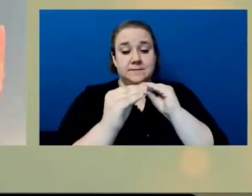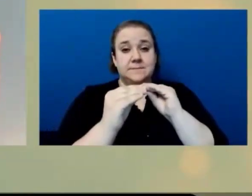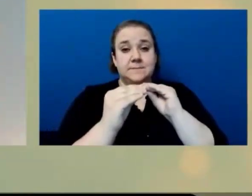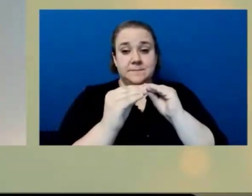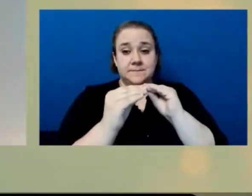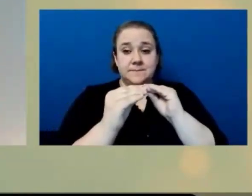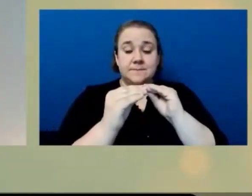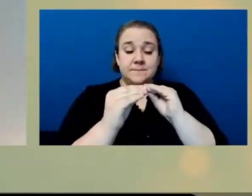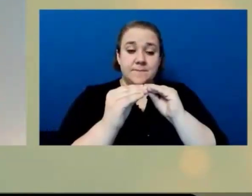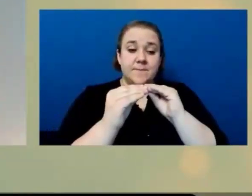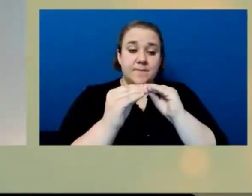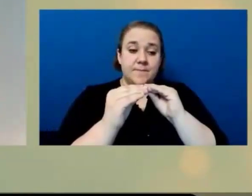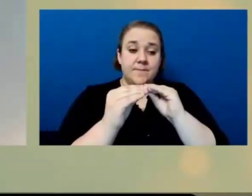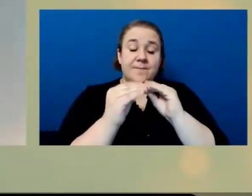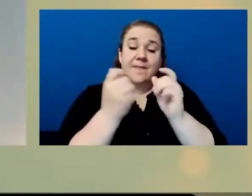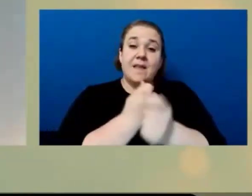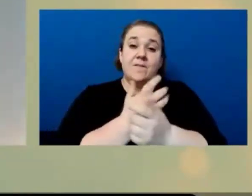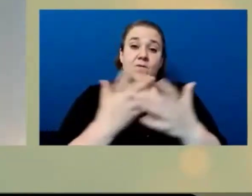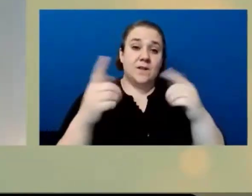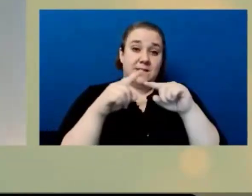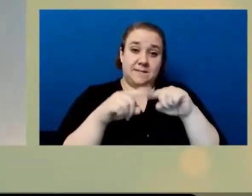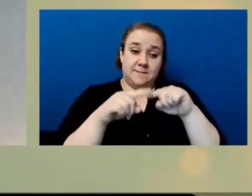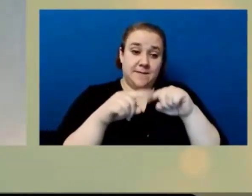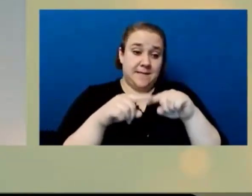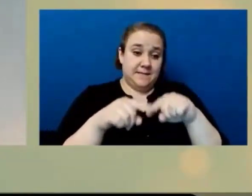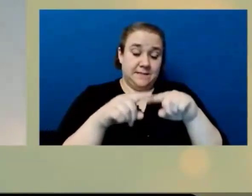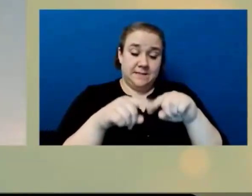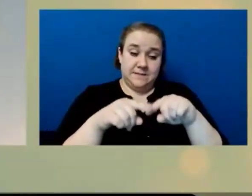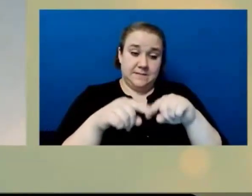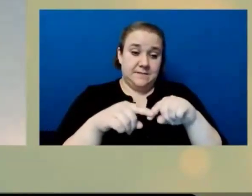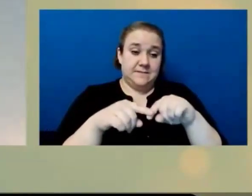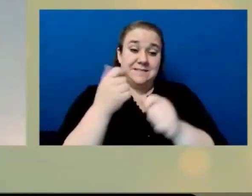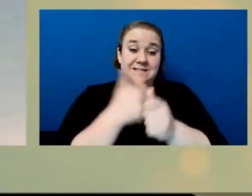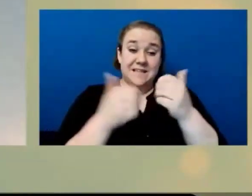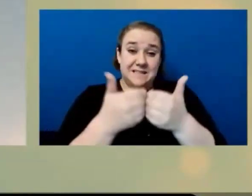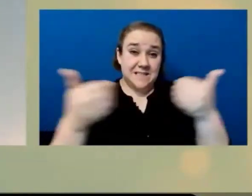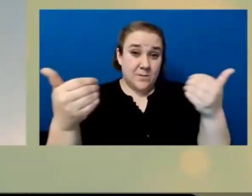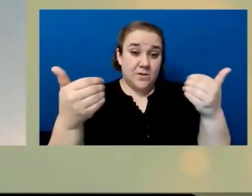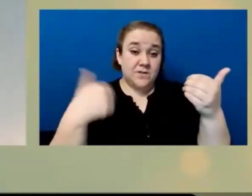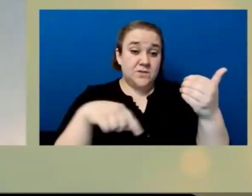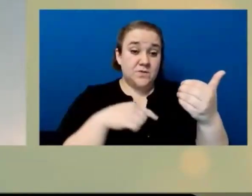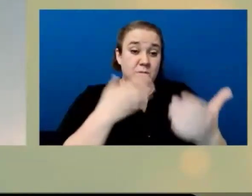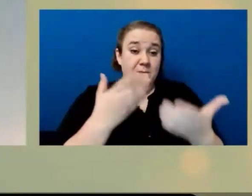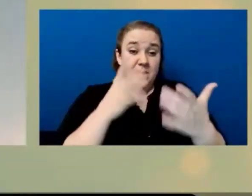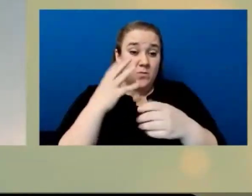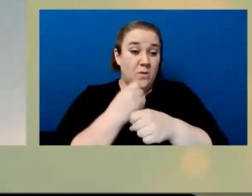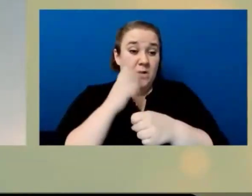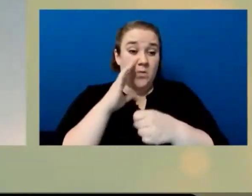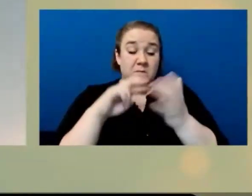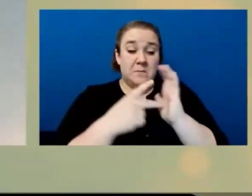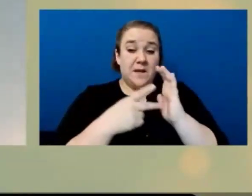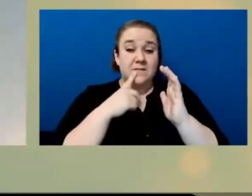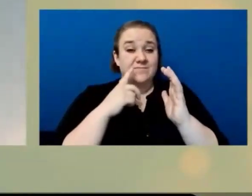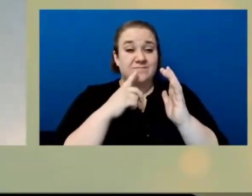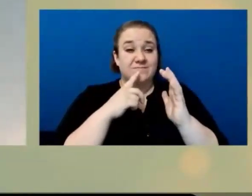Interdependence is beautiful and it is terrible, but more than that, it is. Our entanglement comes from living in a universe